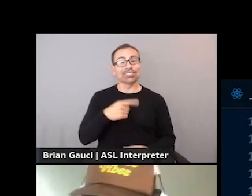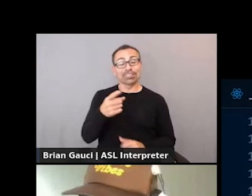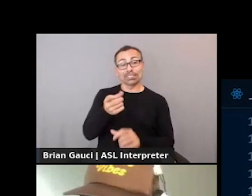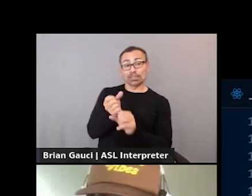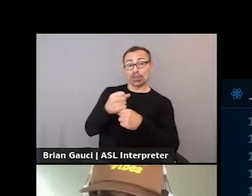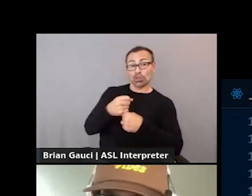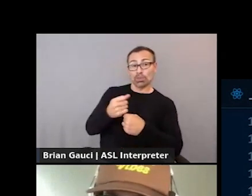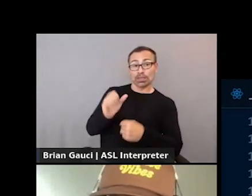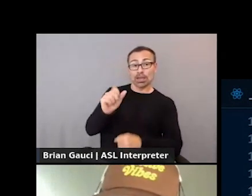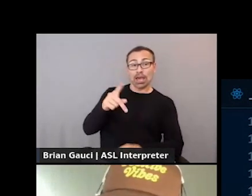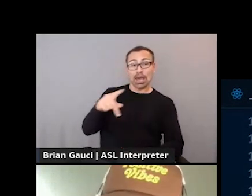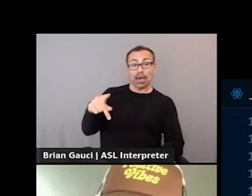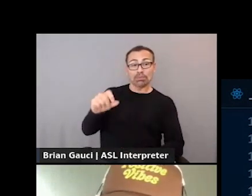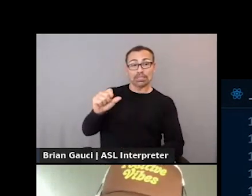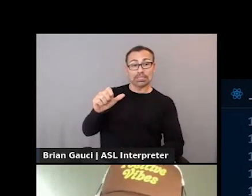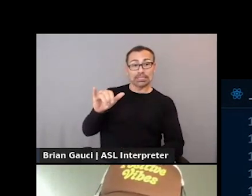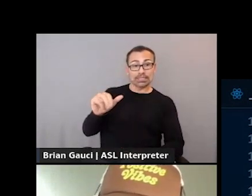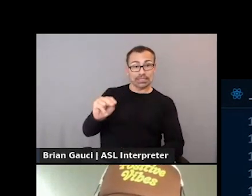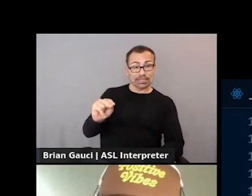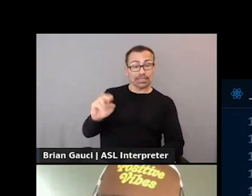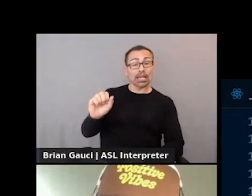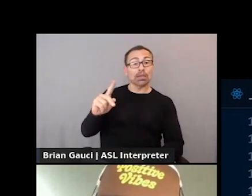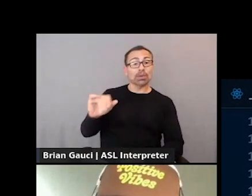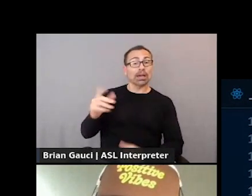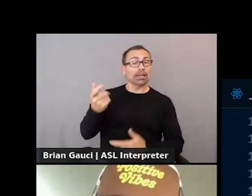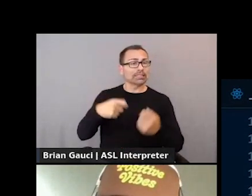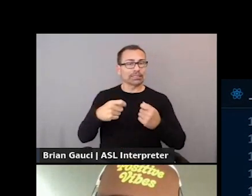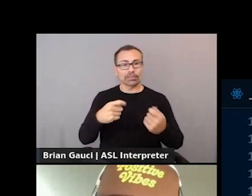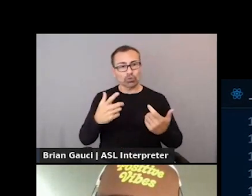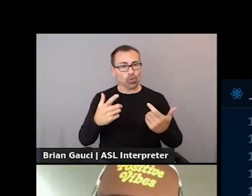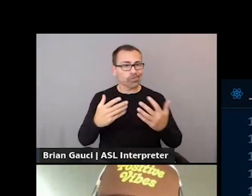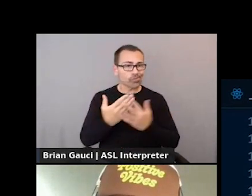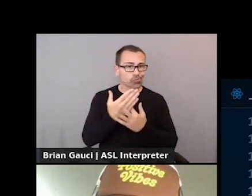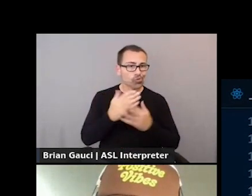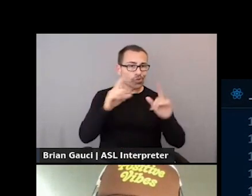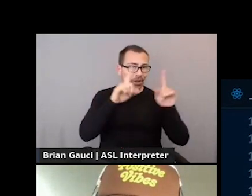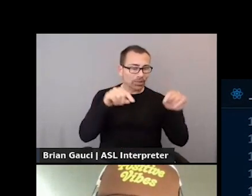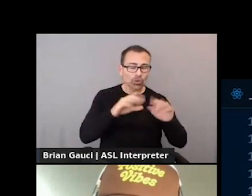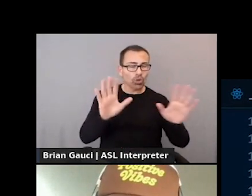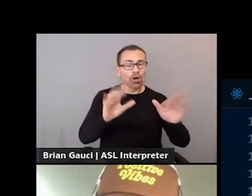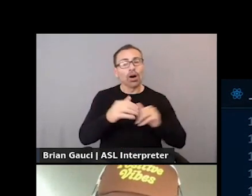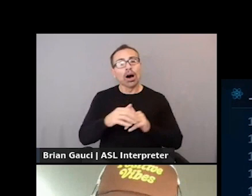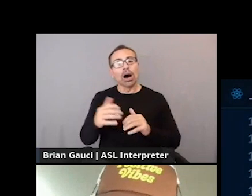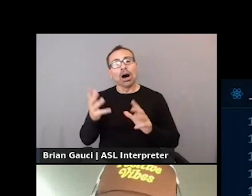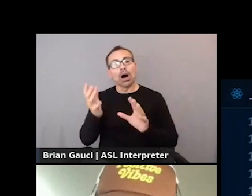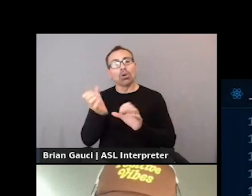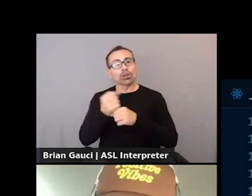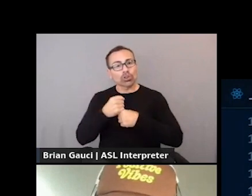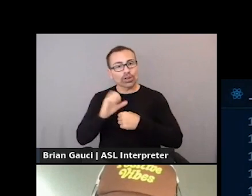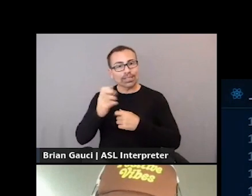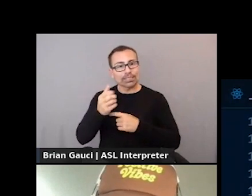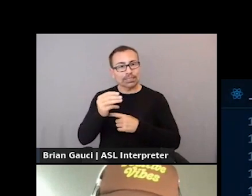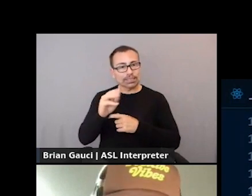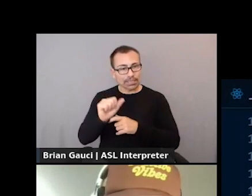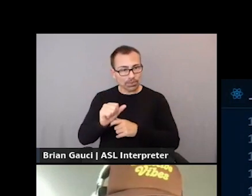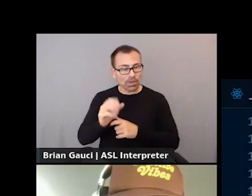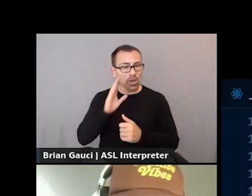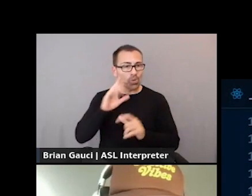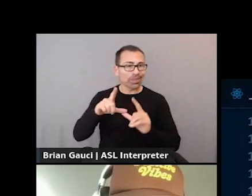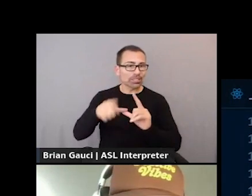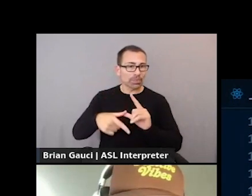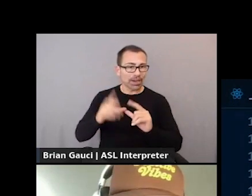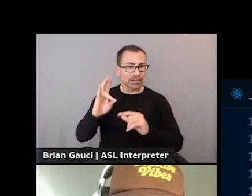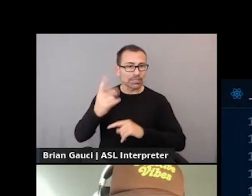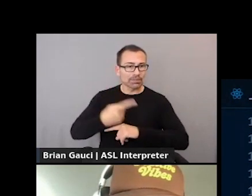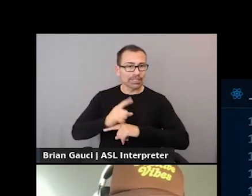through the console and saying, I want to go ahead and create a schema and create an API key, let it expire after 7 days, I can write